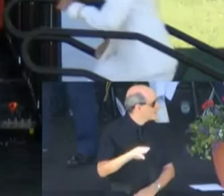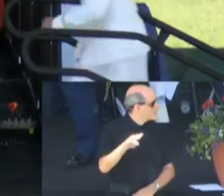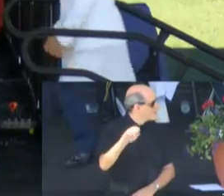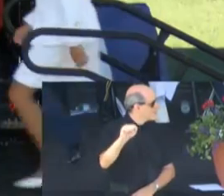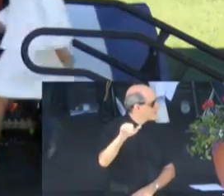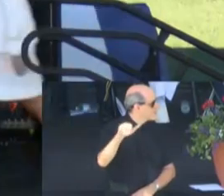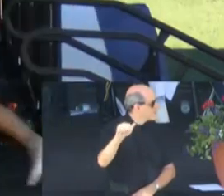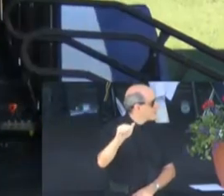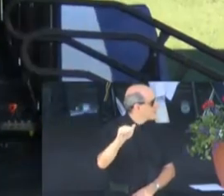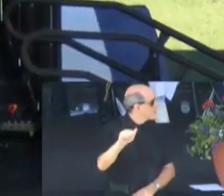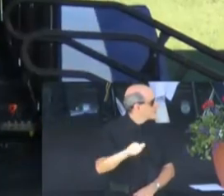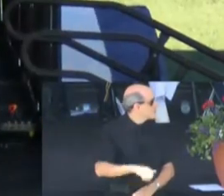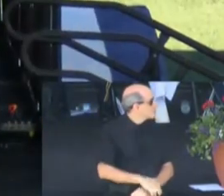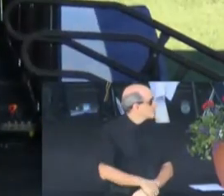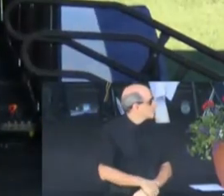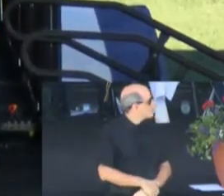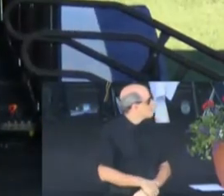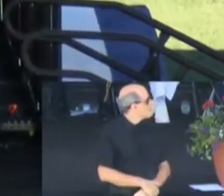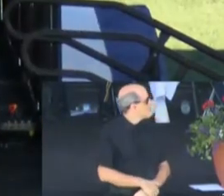Maya Yi Lindemann.